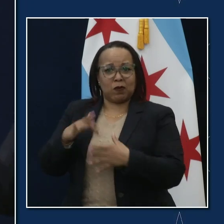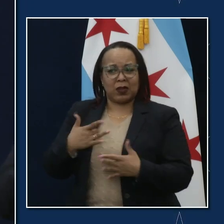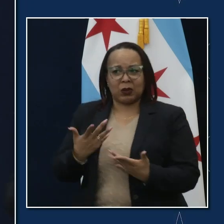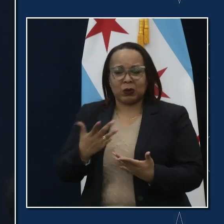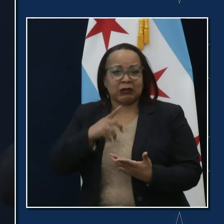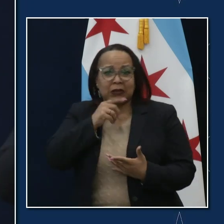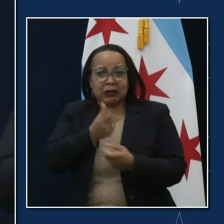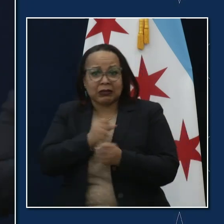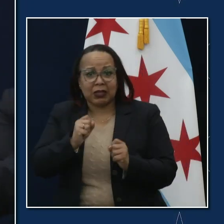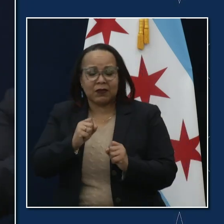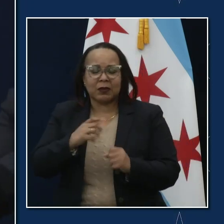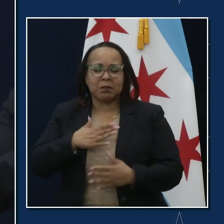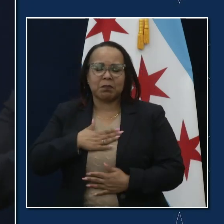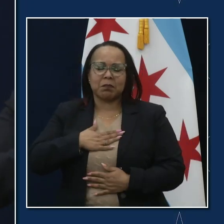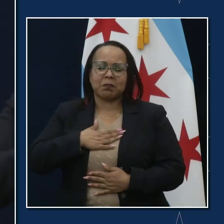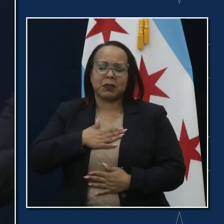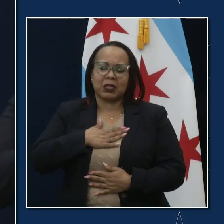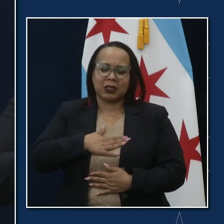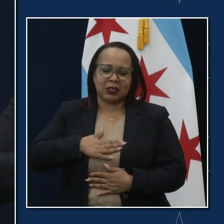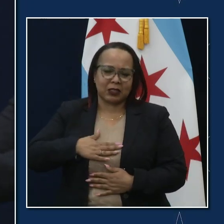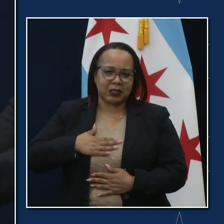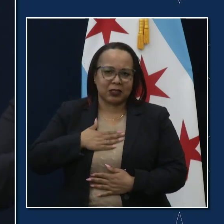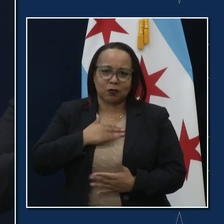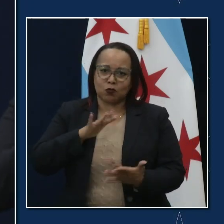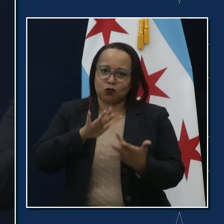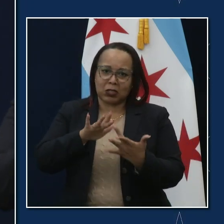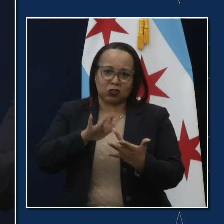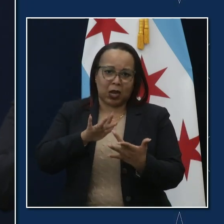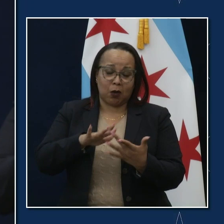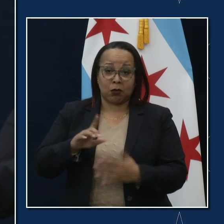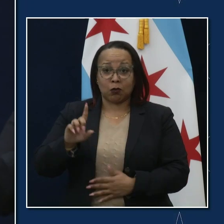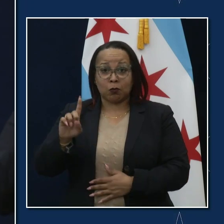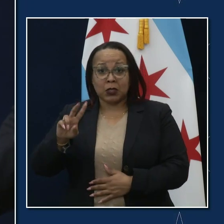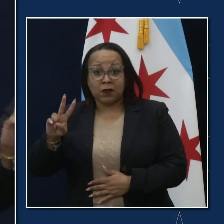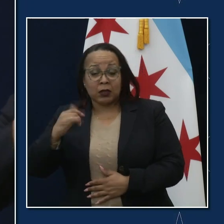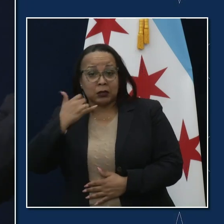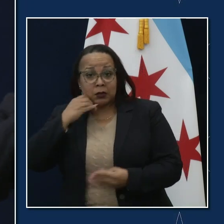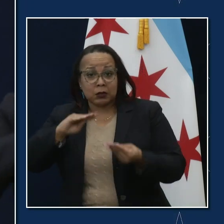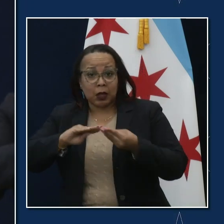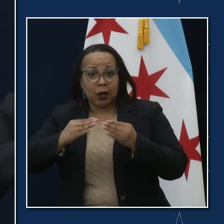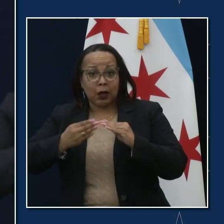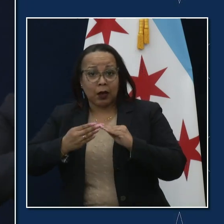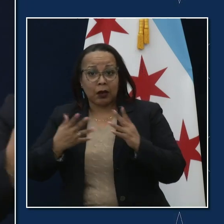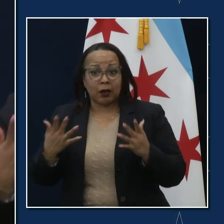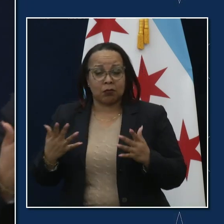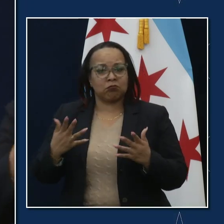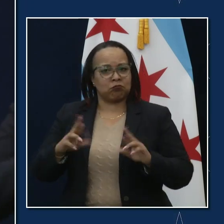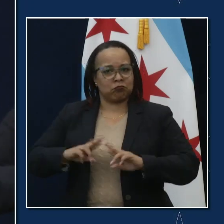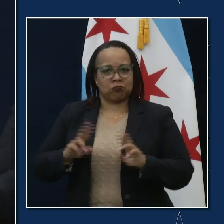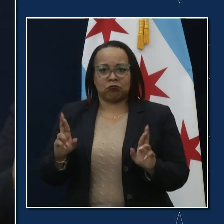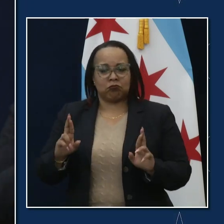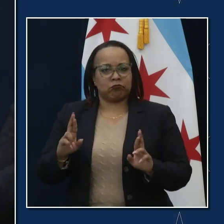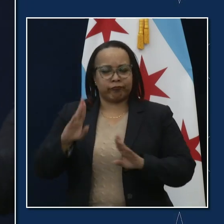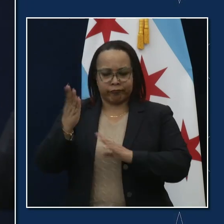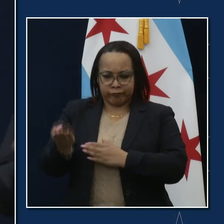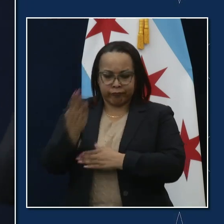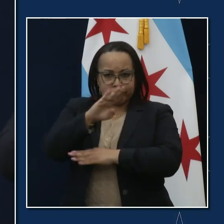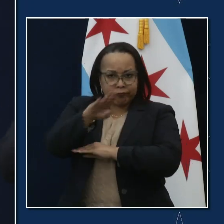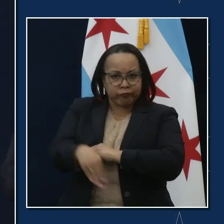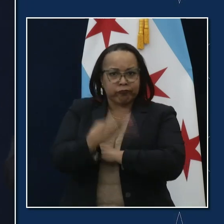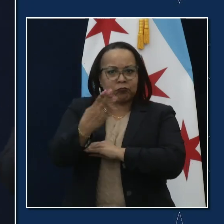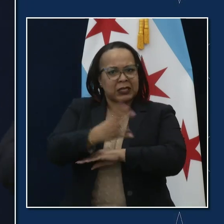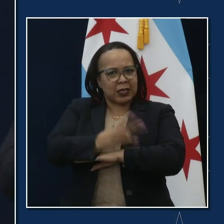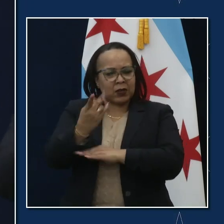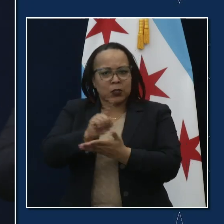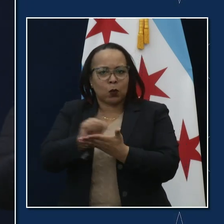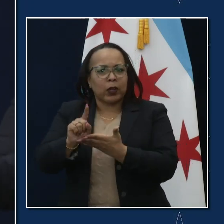safe, please reach out. The domestic violence hotline is staffed 24/7, 7 days a